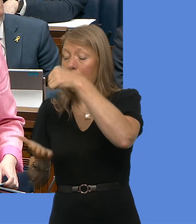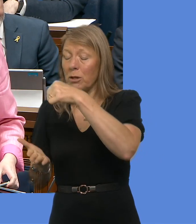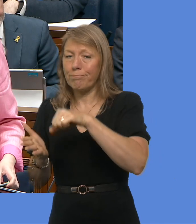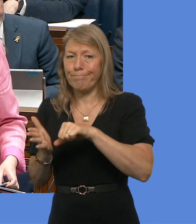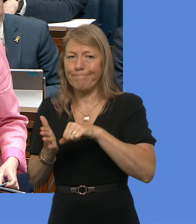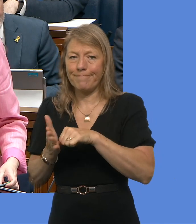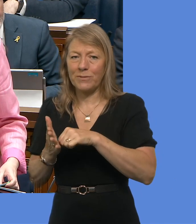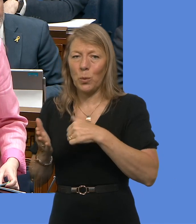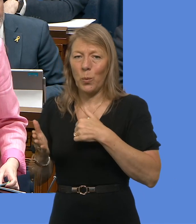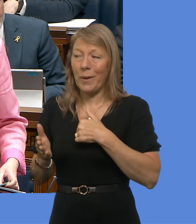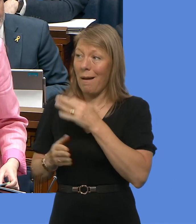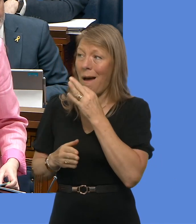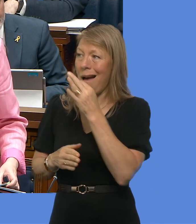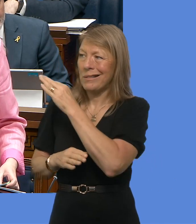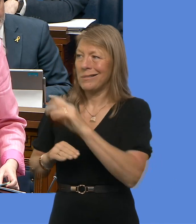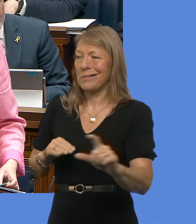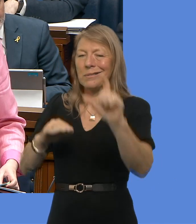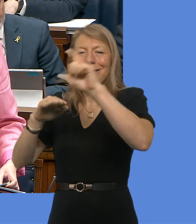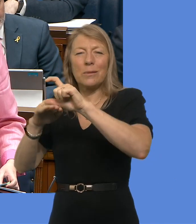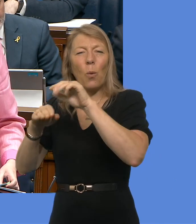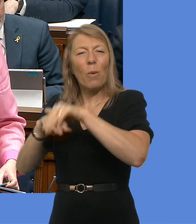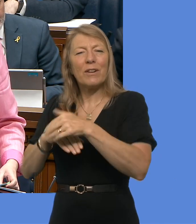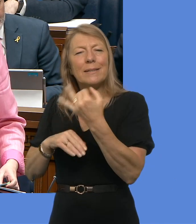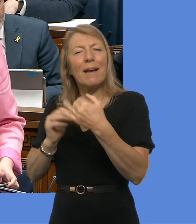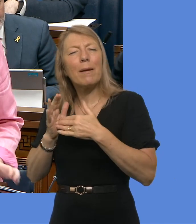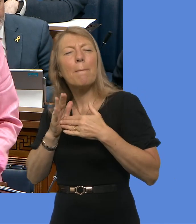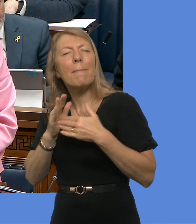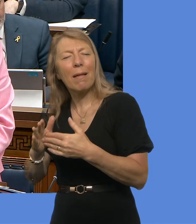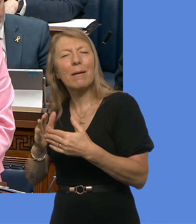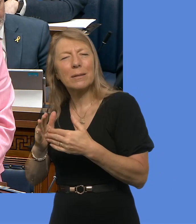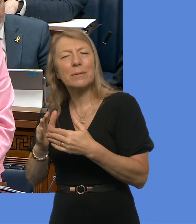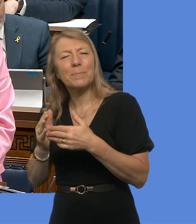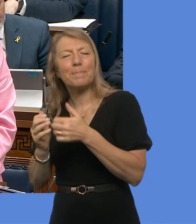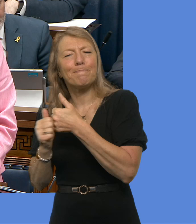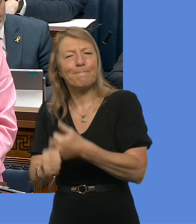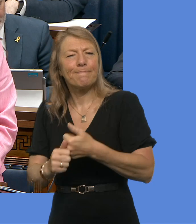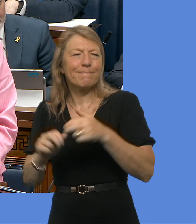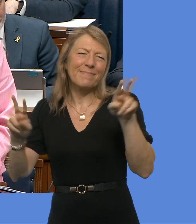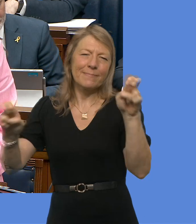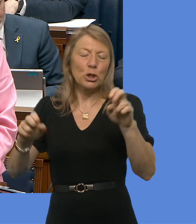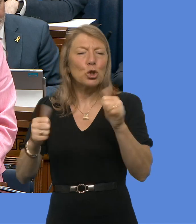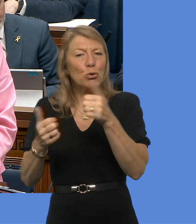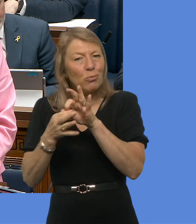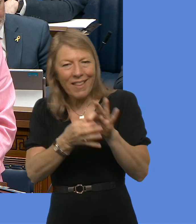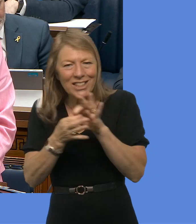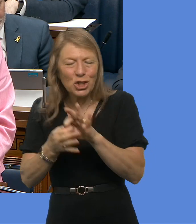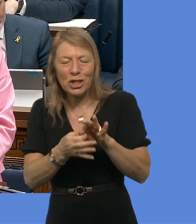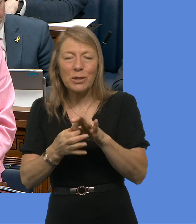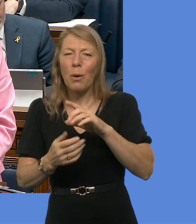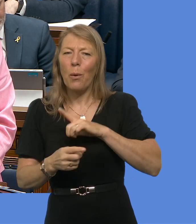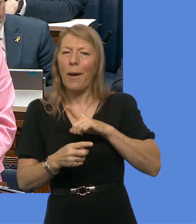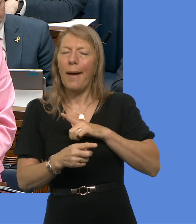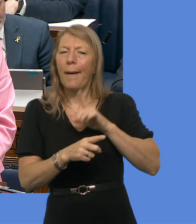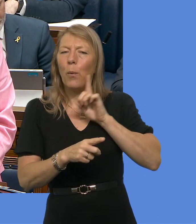million of additional revenue, particularly to support our good relations and our ending violence against women and girls